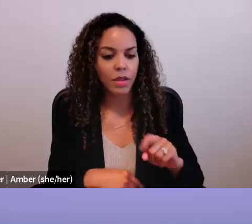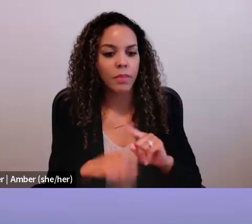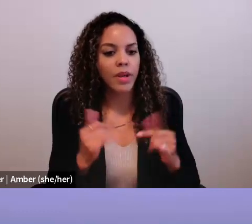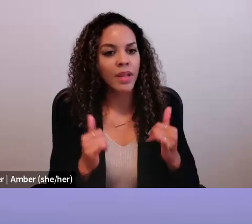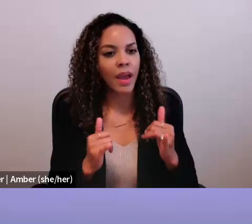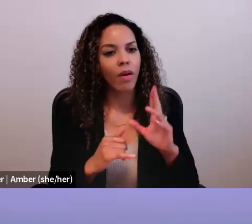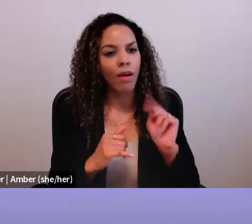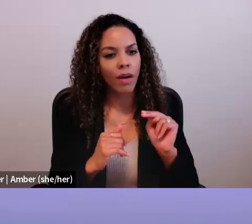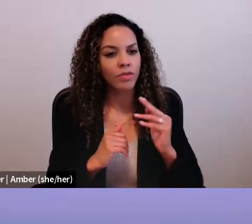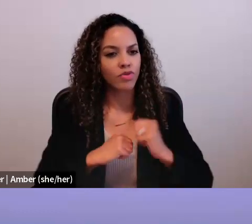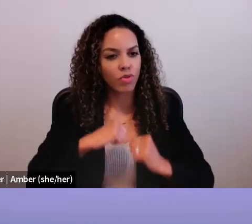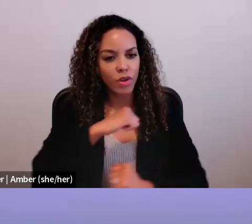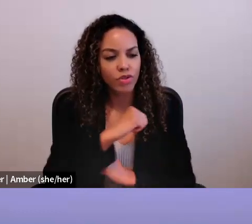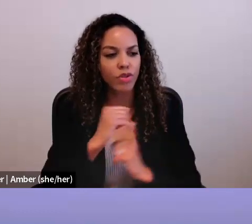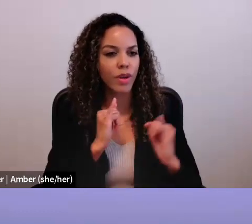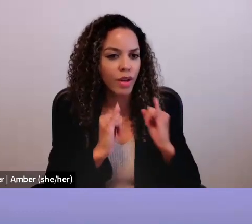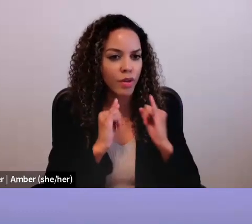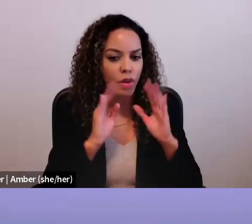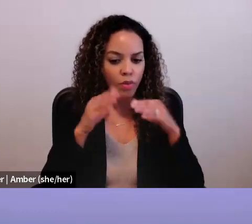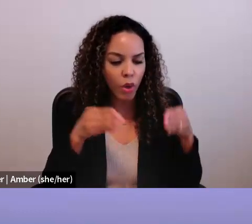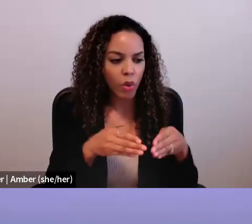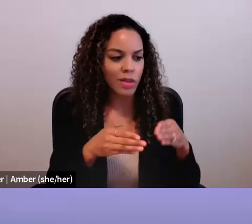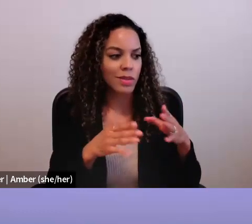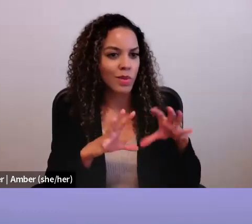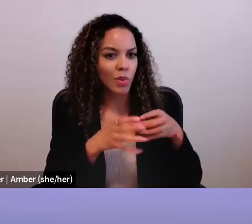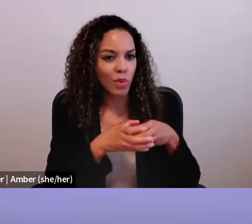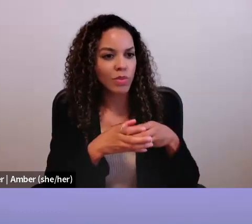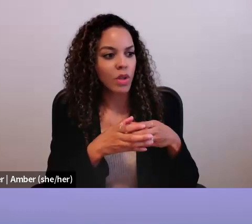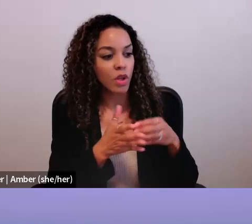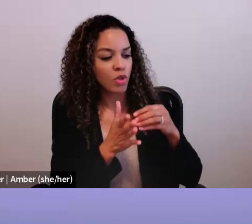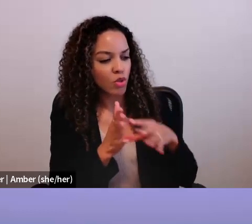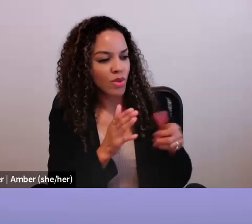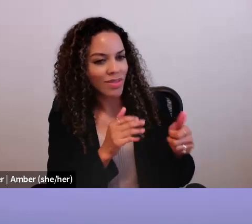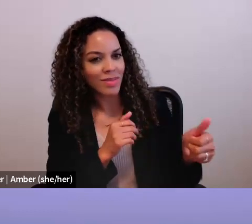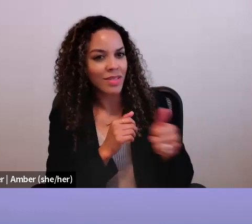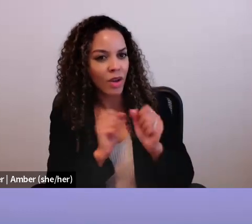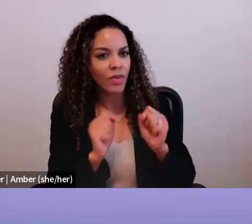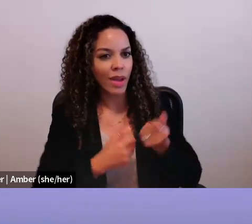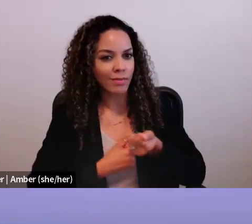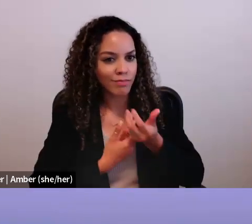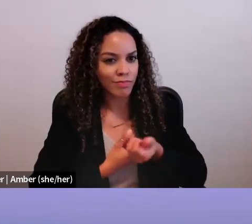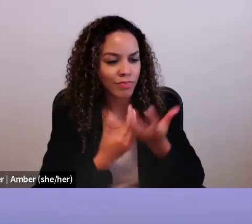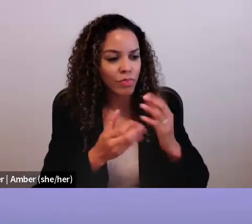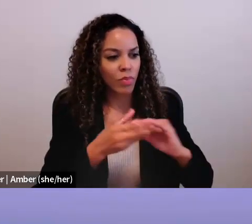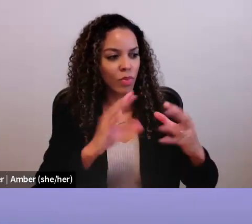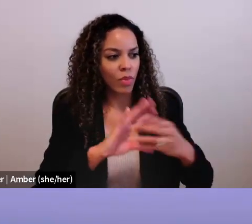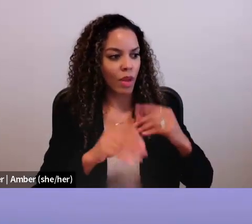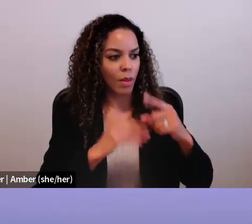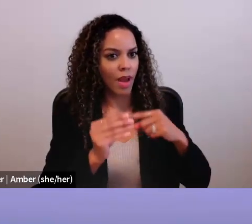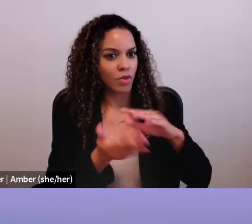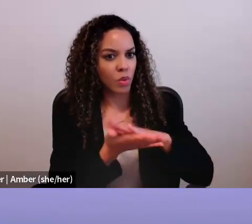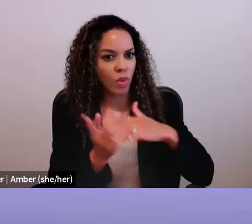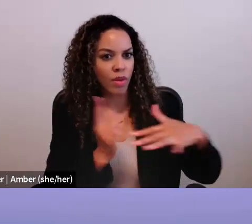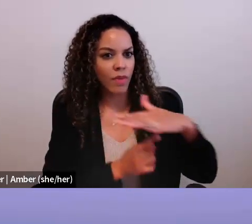interviews, moving towards focus groups to be able to have students tell the stories about how they feel about the school environment. And for them to be able to tell me, what